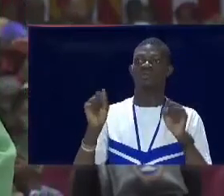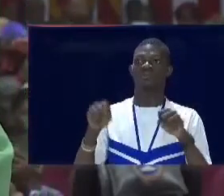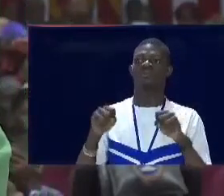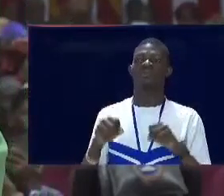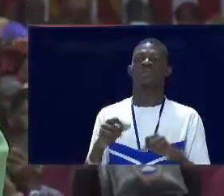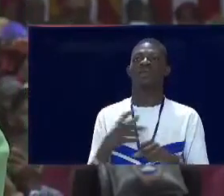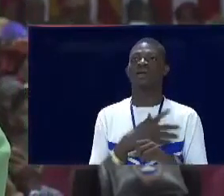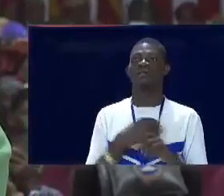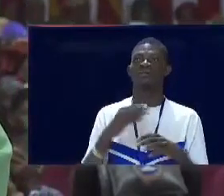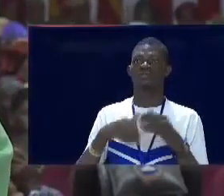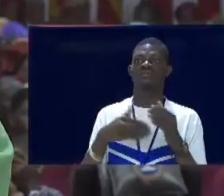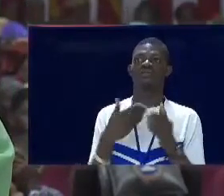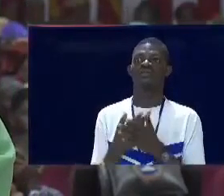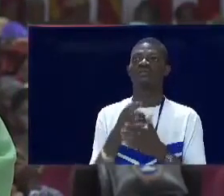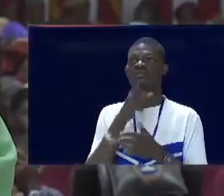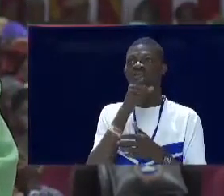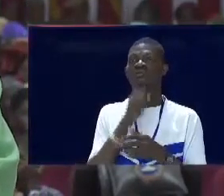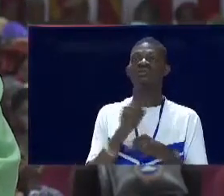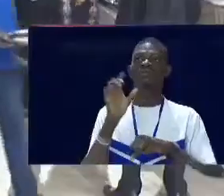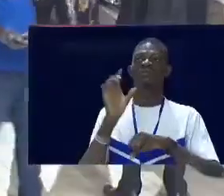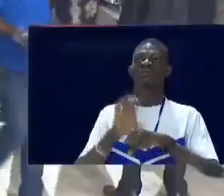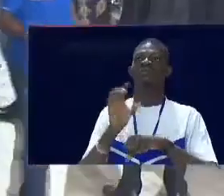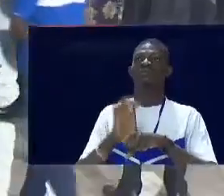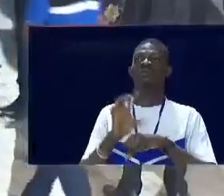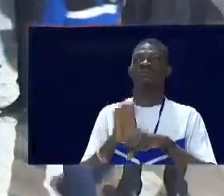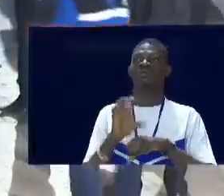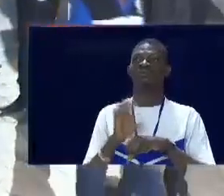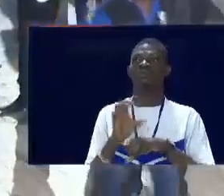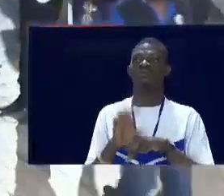And in the old auditorium,